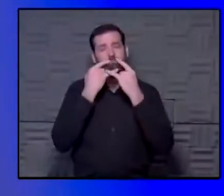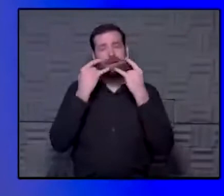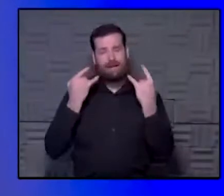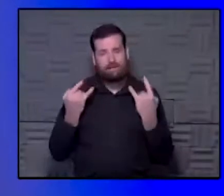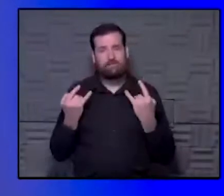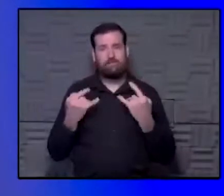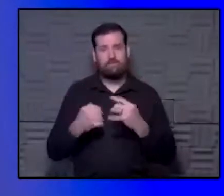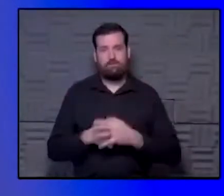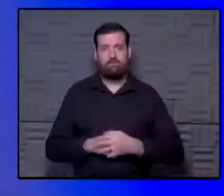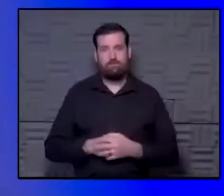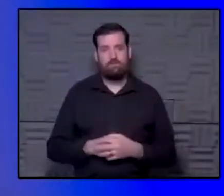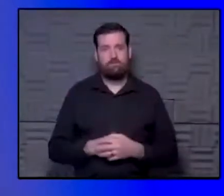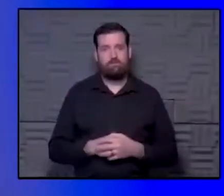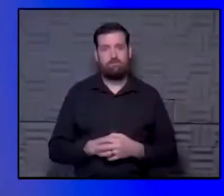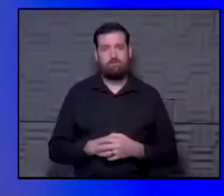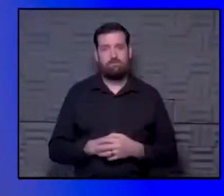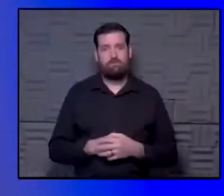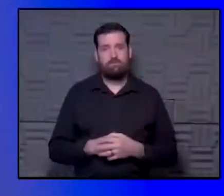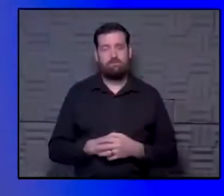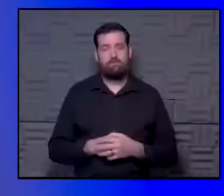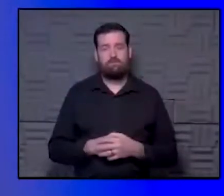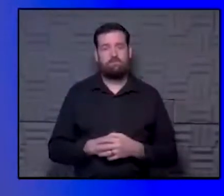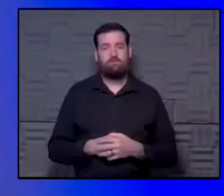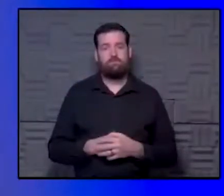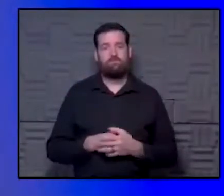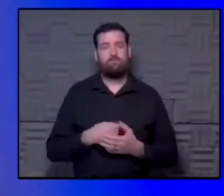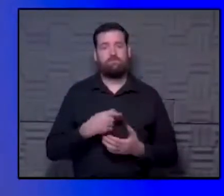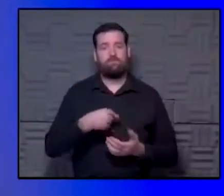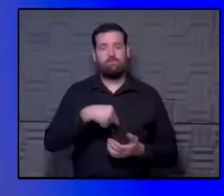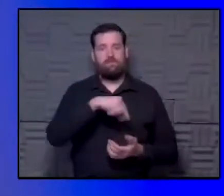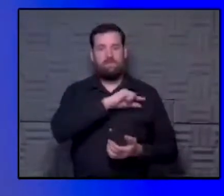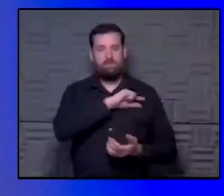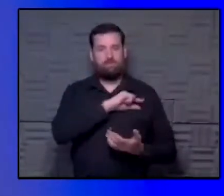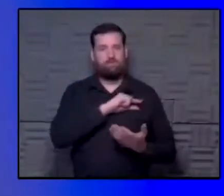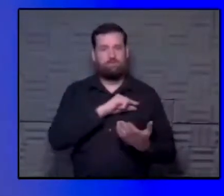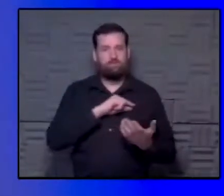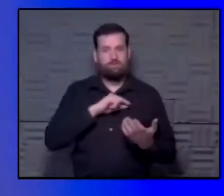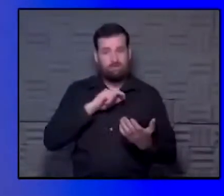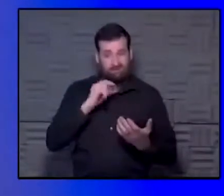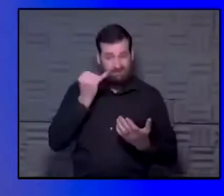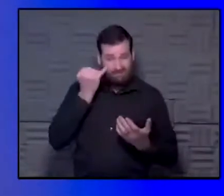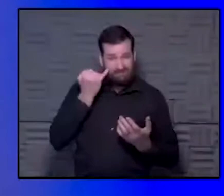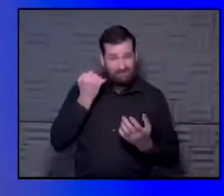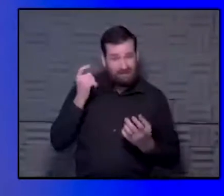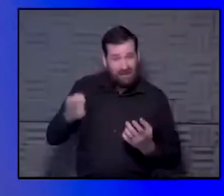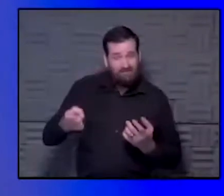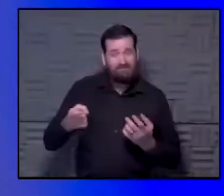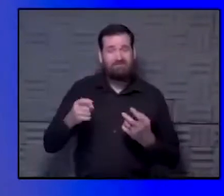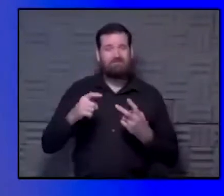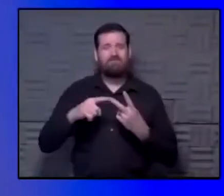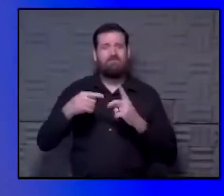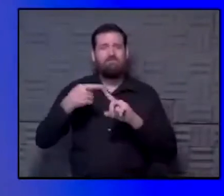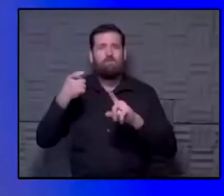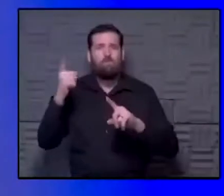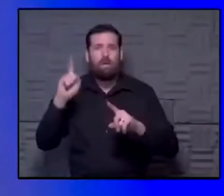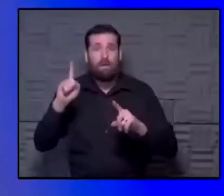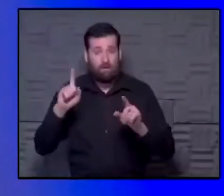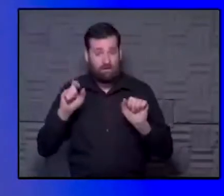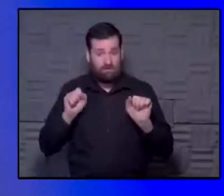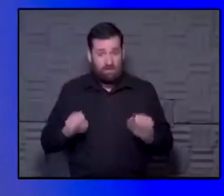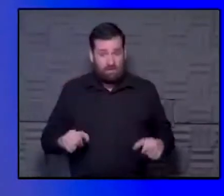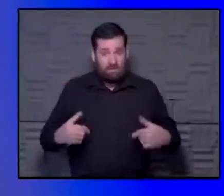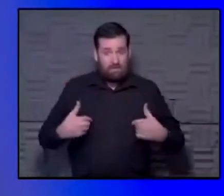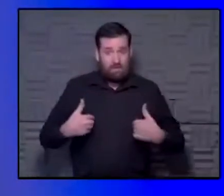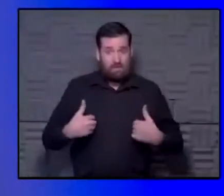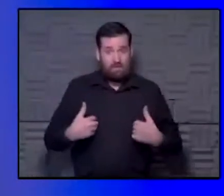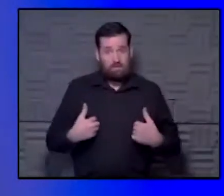because the guilt of if you gave it to them, or where did it come from? Could it possibly have